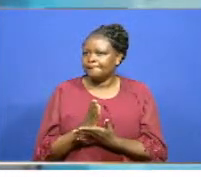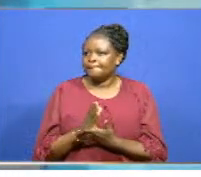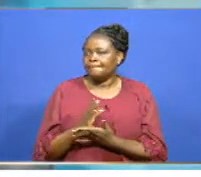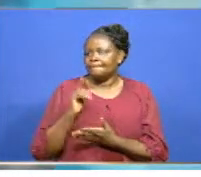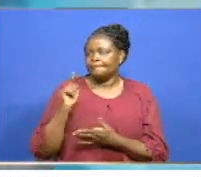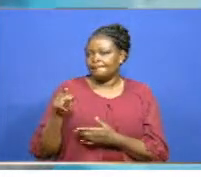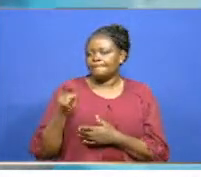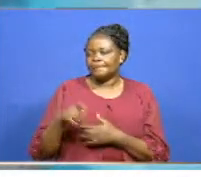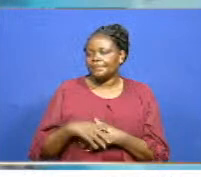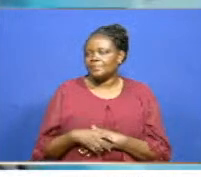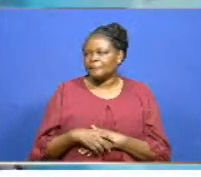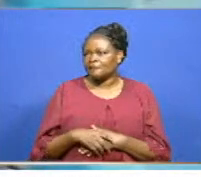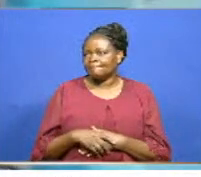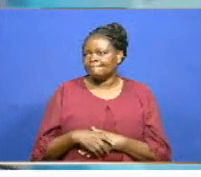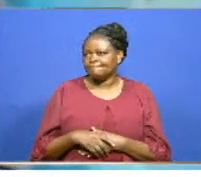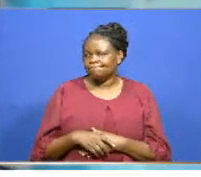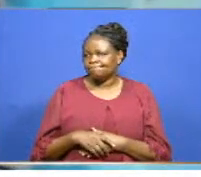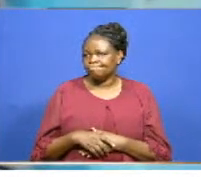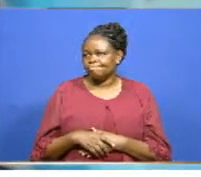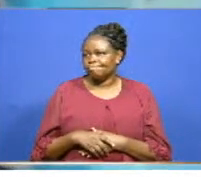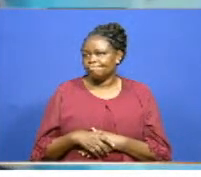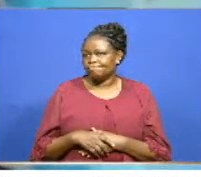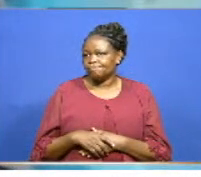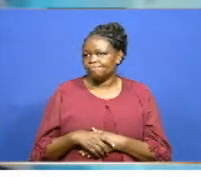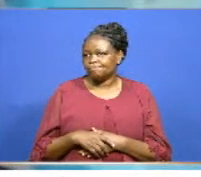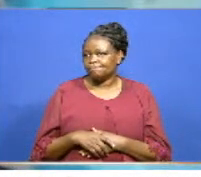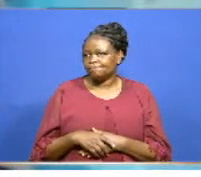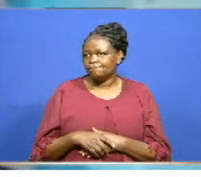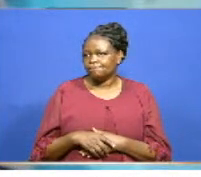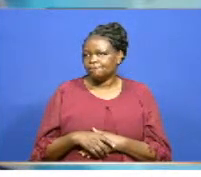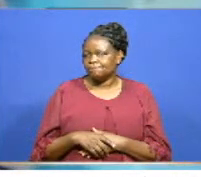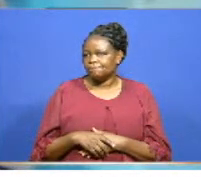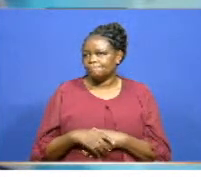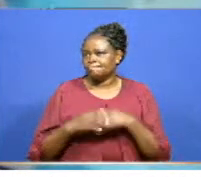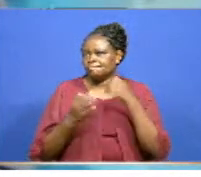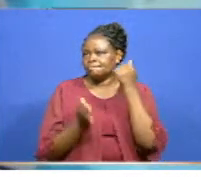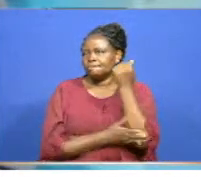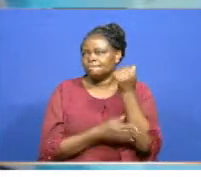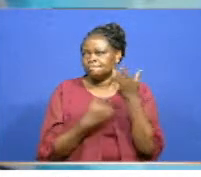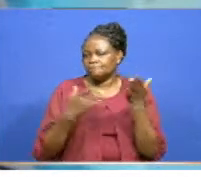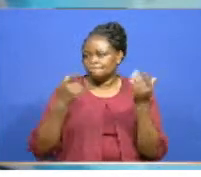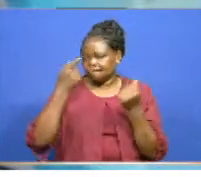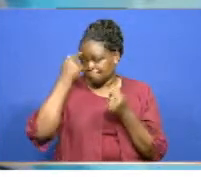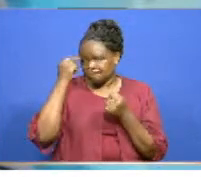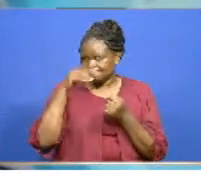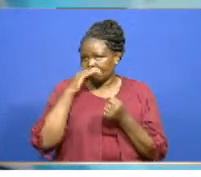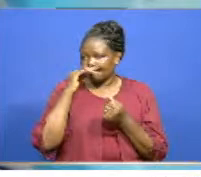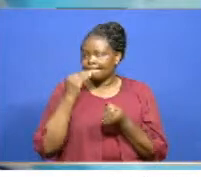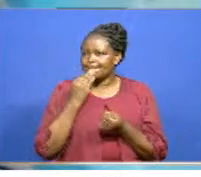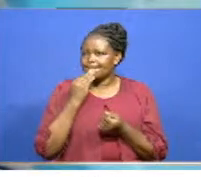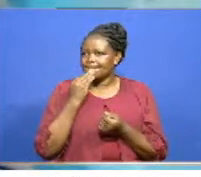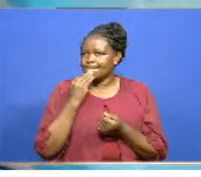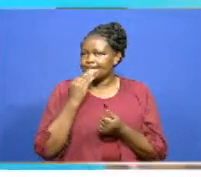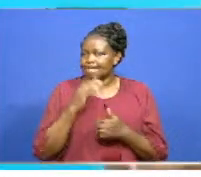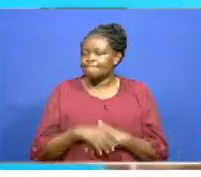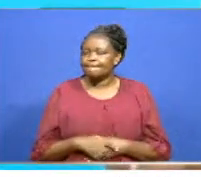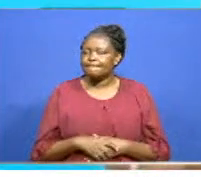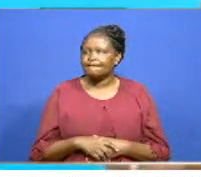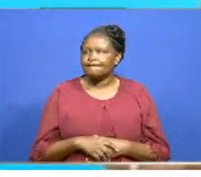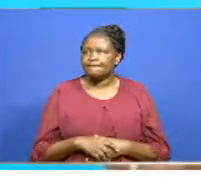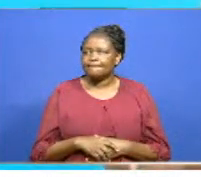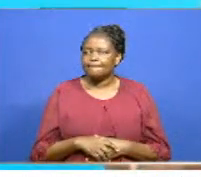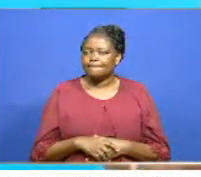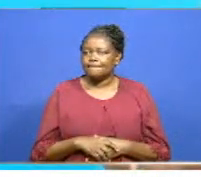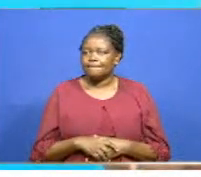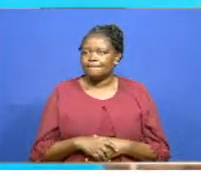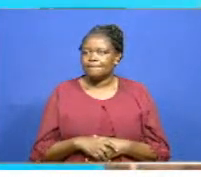be an extreme dark funeral for Musalia Mudavadi. Okay, let's first of all cross over to Mombasa. Remember,